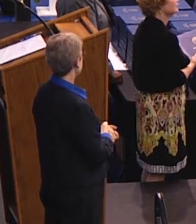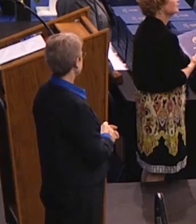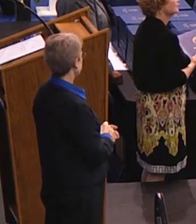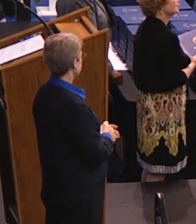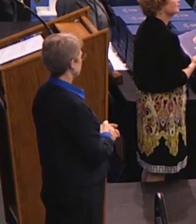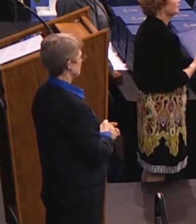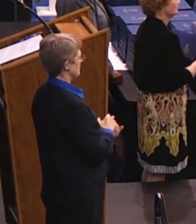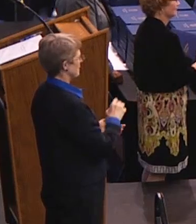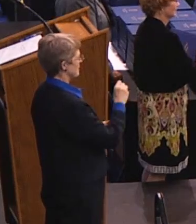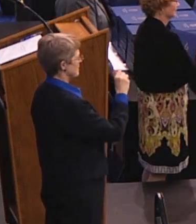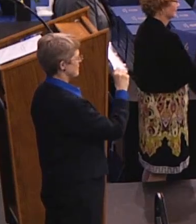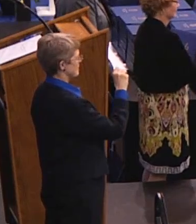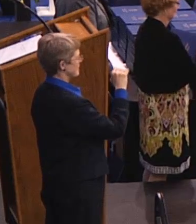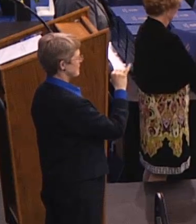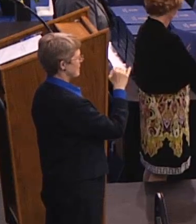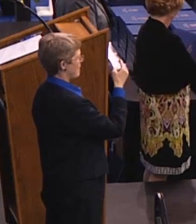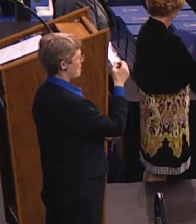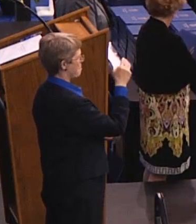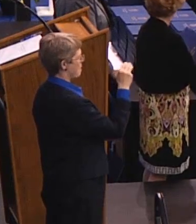Siham Atif, nursing.